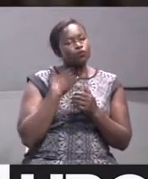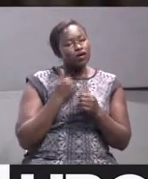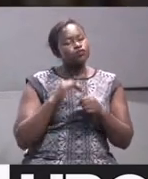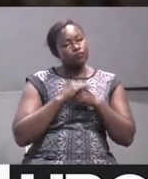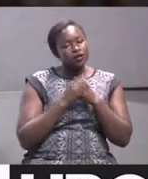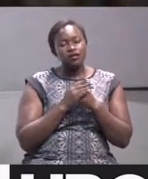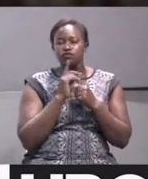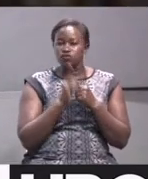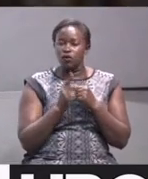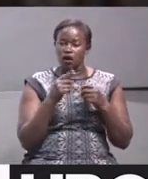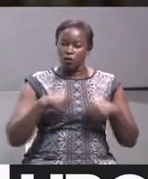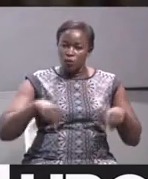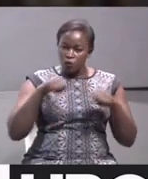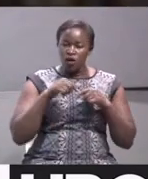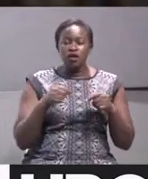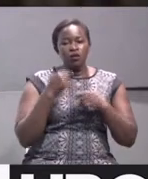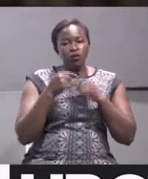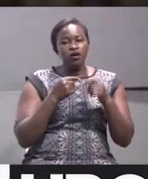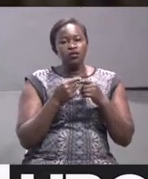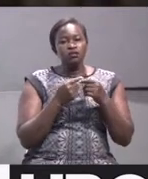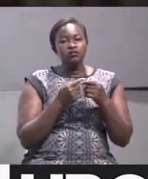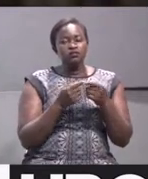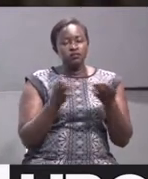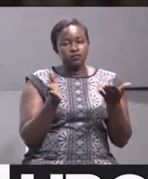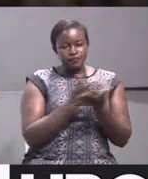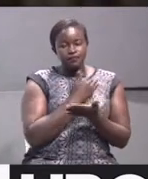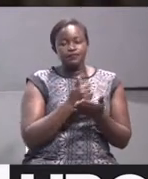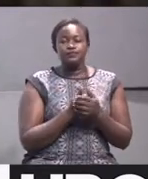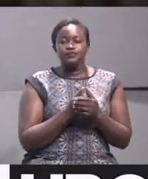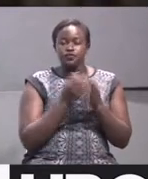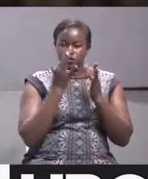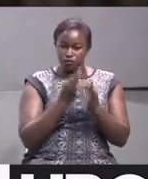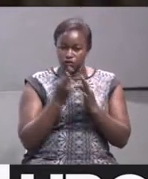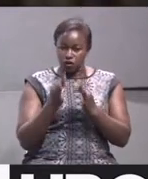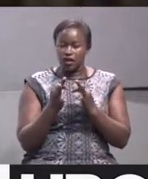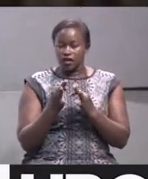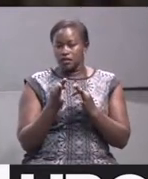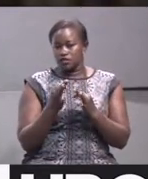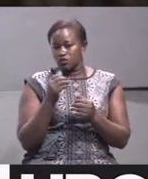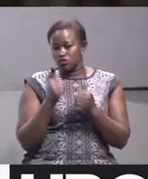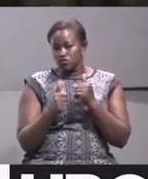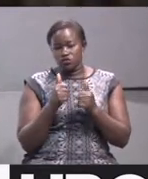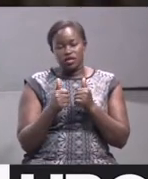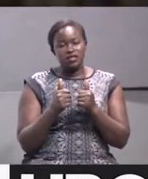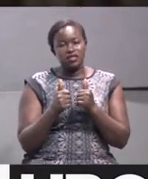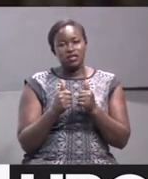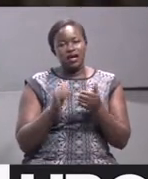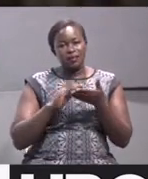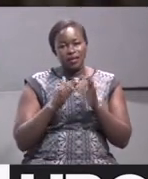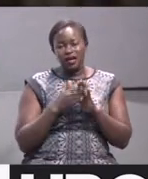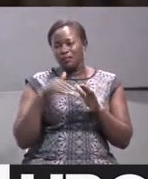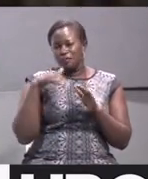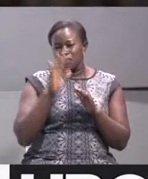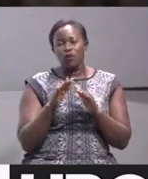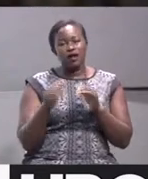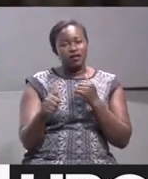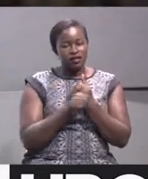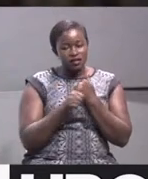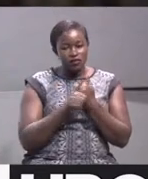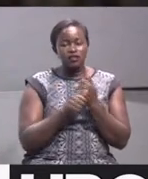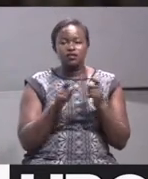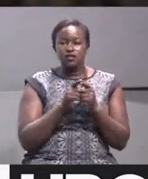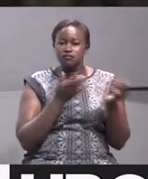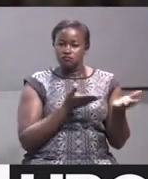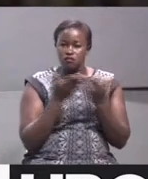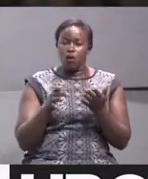that we are phasing out the products that are outlive their usefulness or are becoming more hazardous and introducing